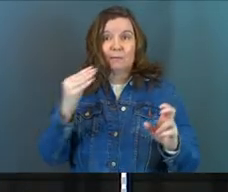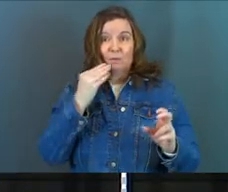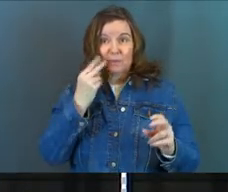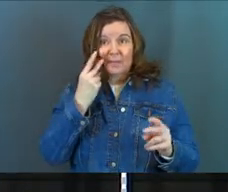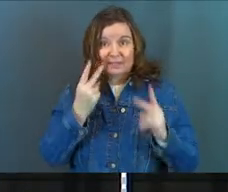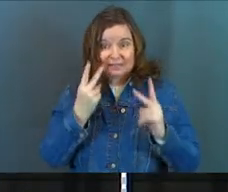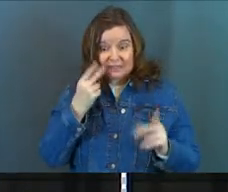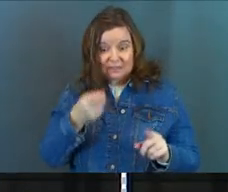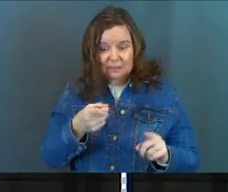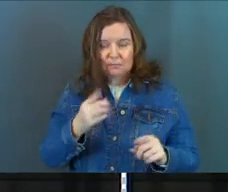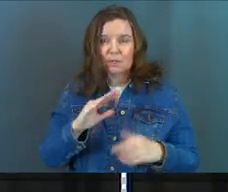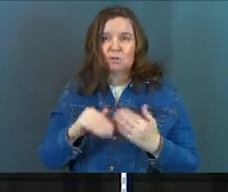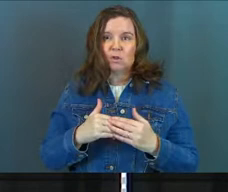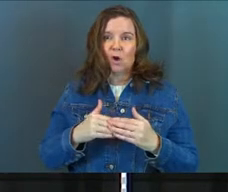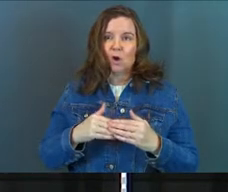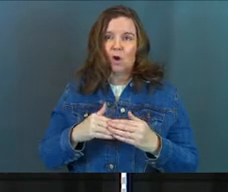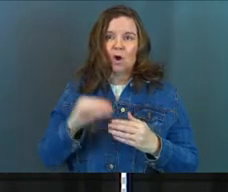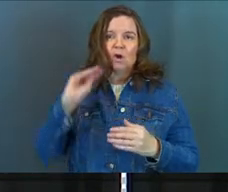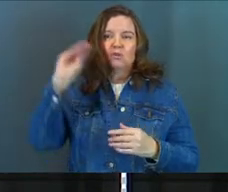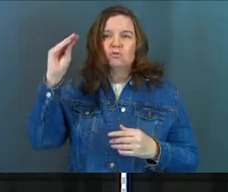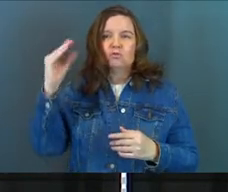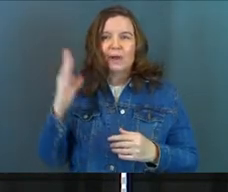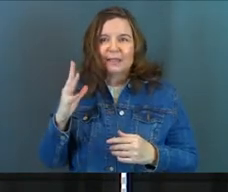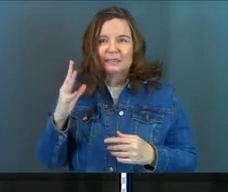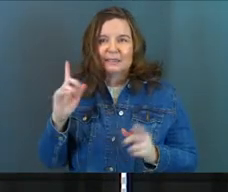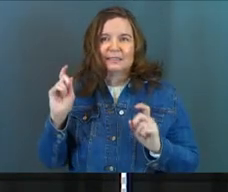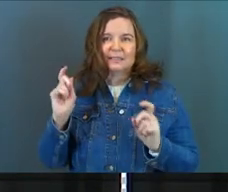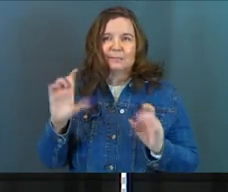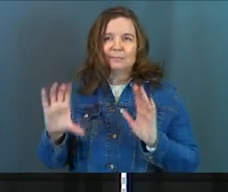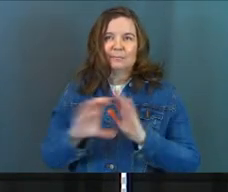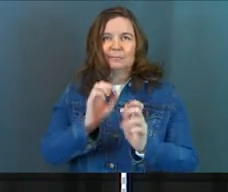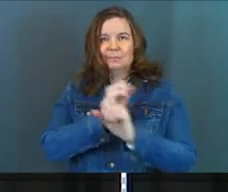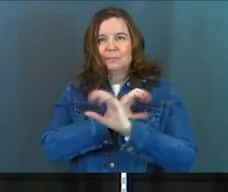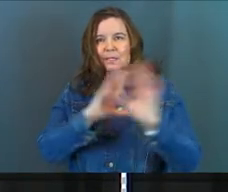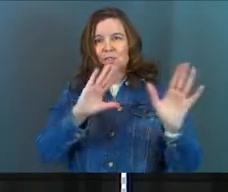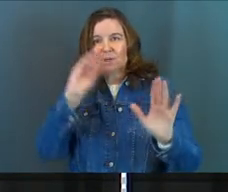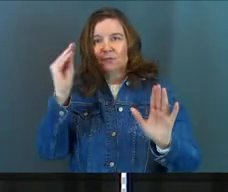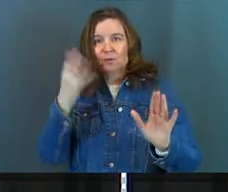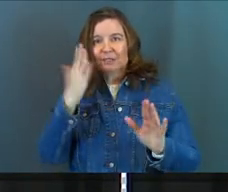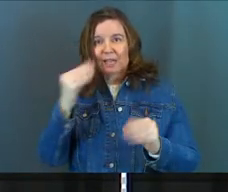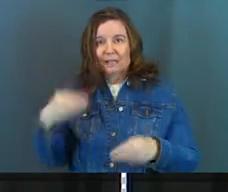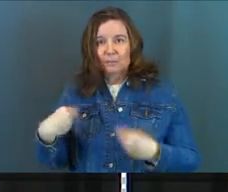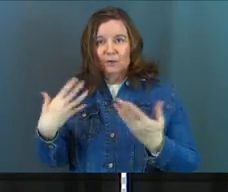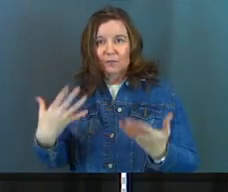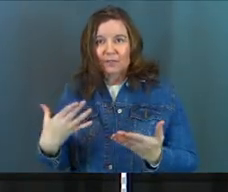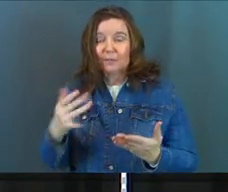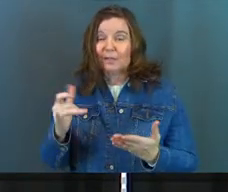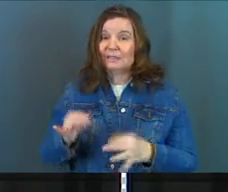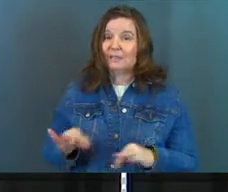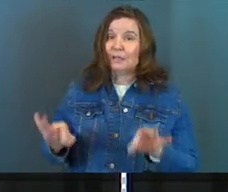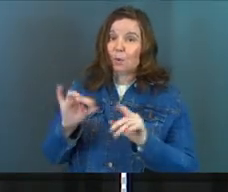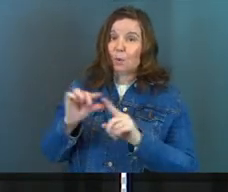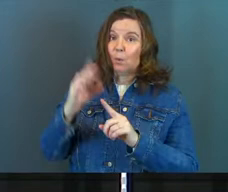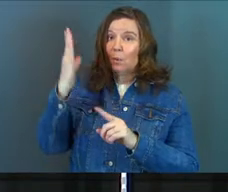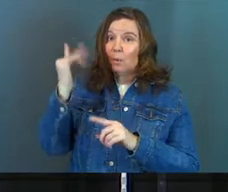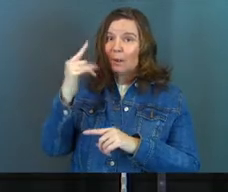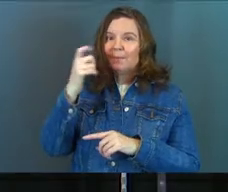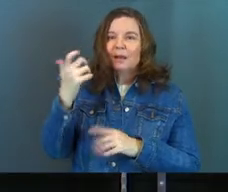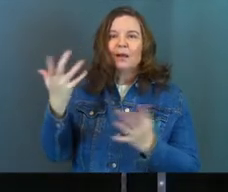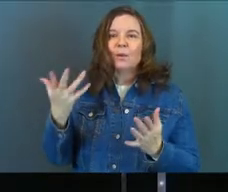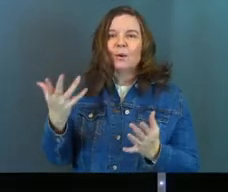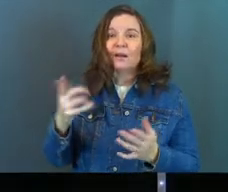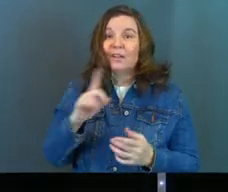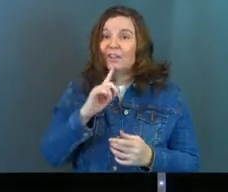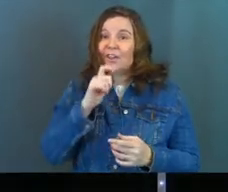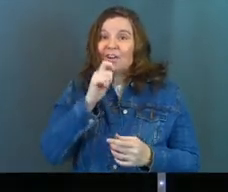they're seeing there, it's all grace. I want you to see it as a picture of grace and God's provision. But grace is such an important word in it because guess